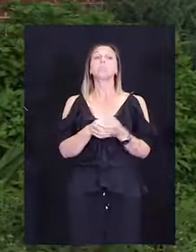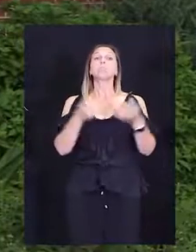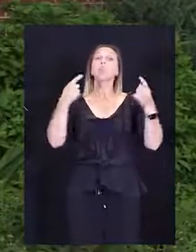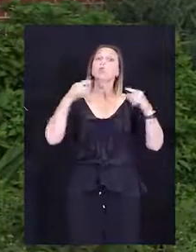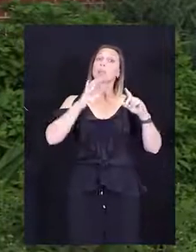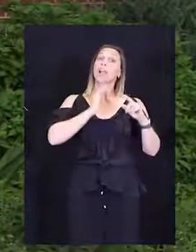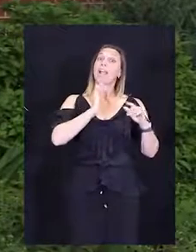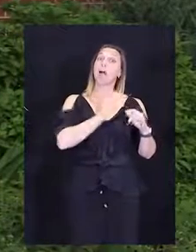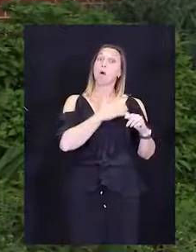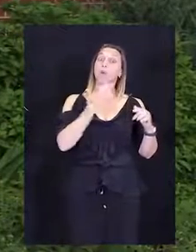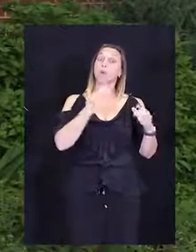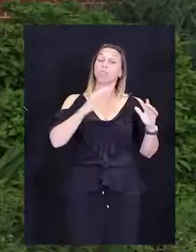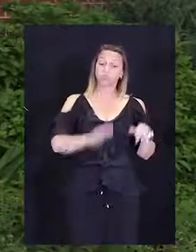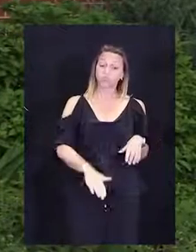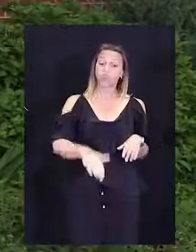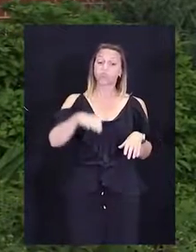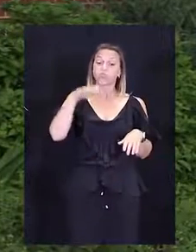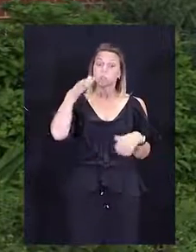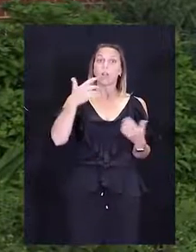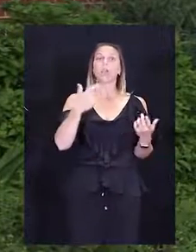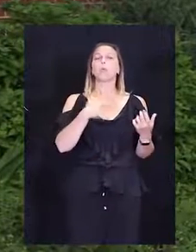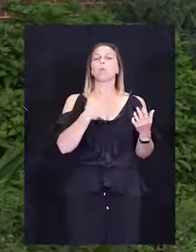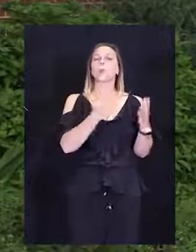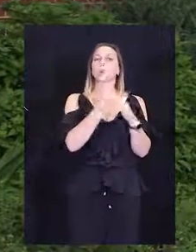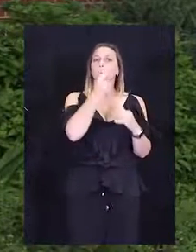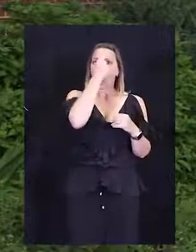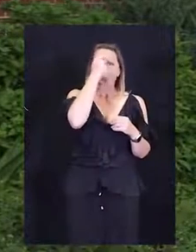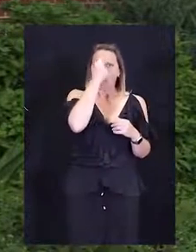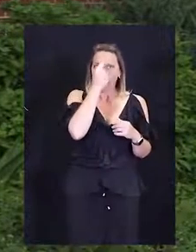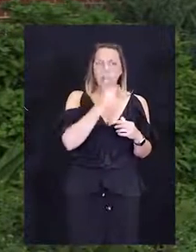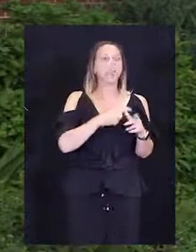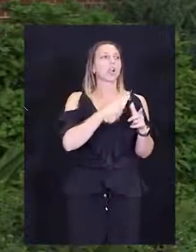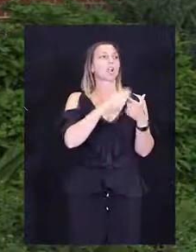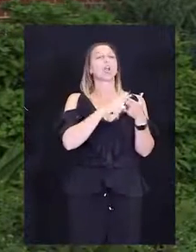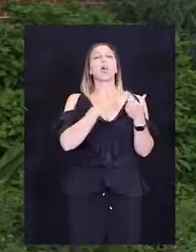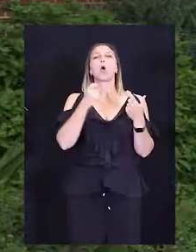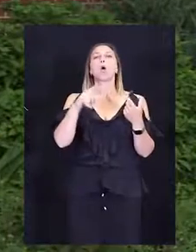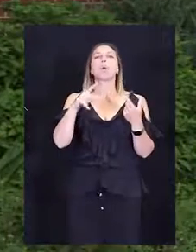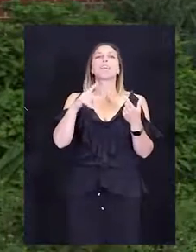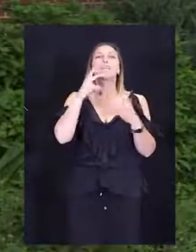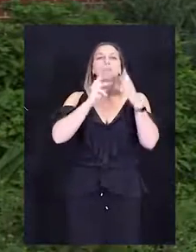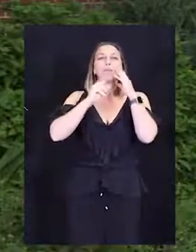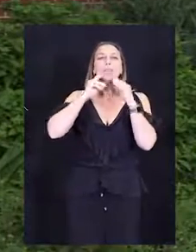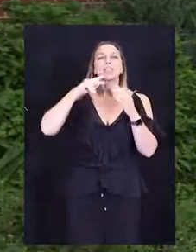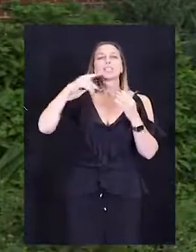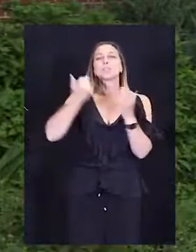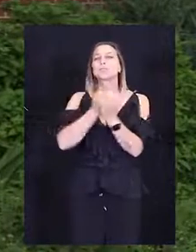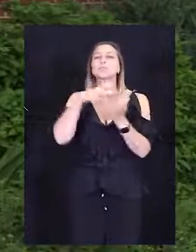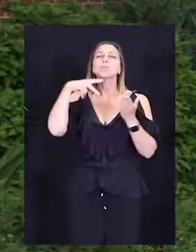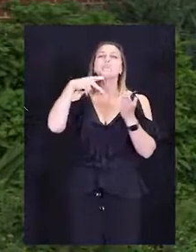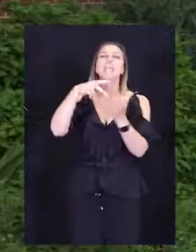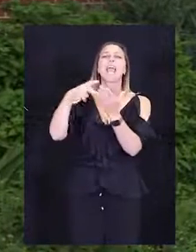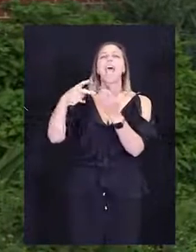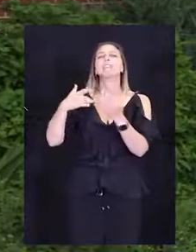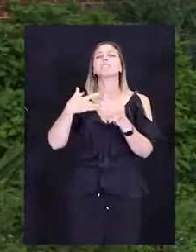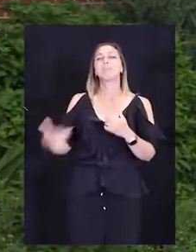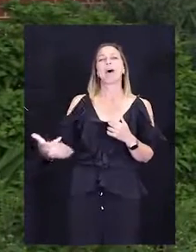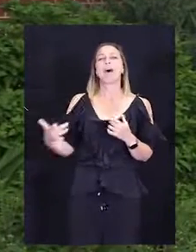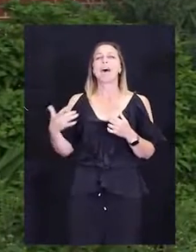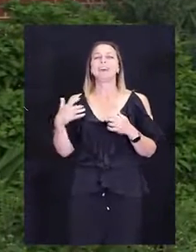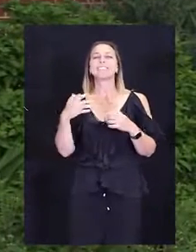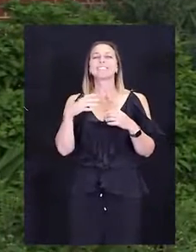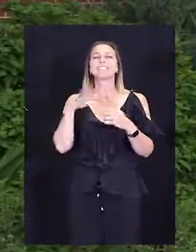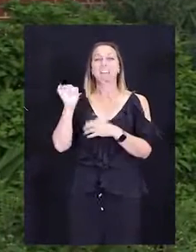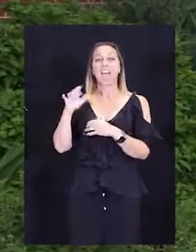with The Walking Dead and Harry Potter, and we polished our moves at the middle school dance through Gangnam Style and The Whip. We have